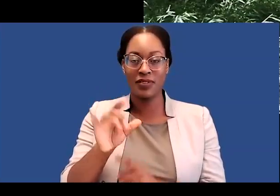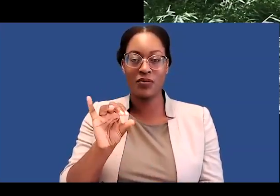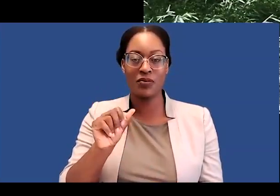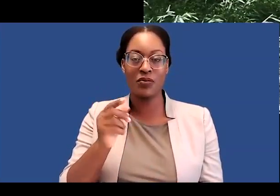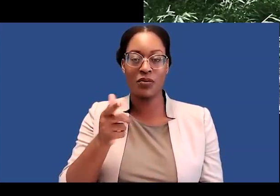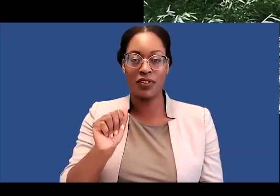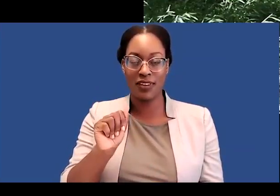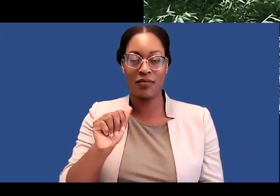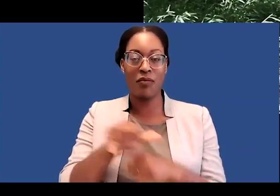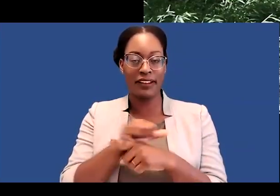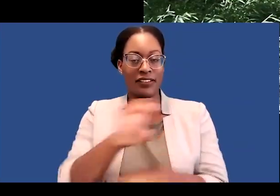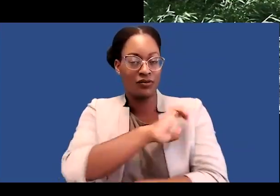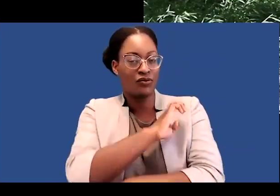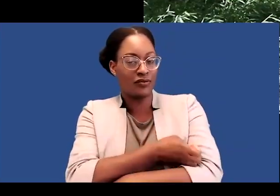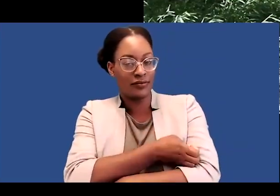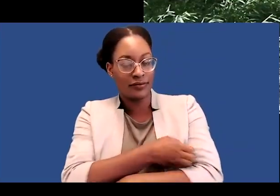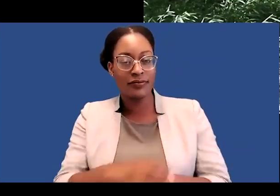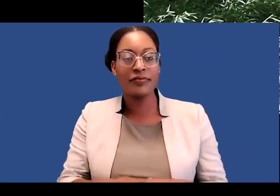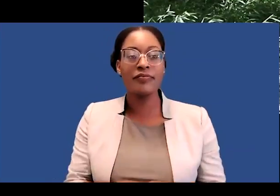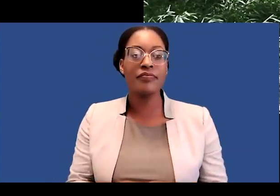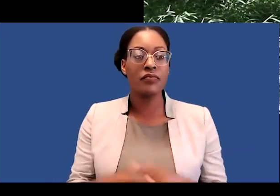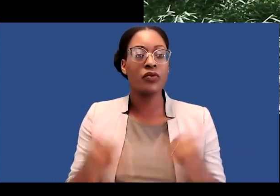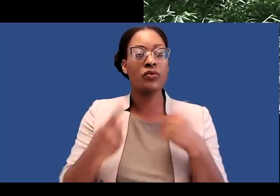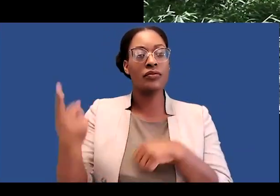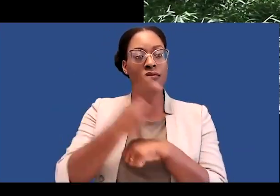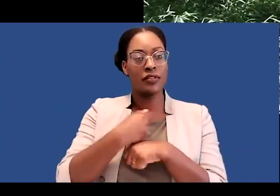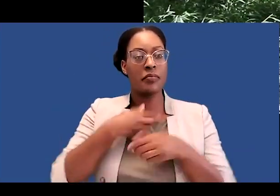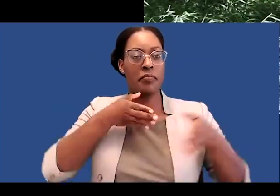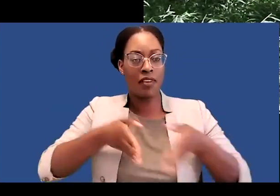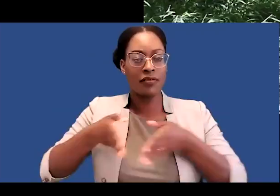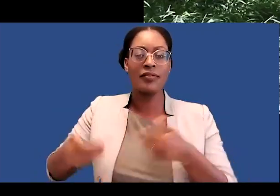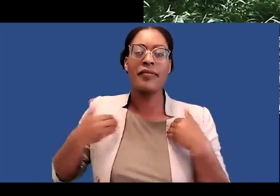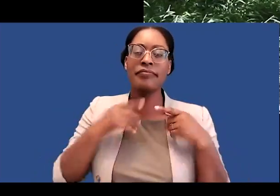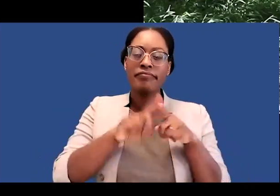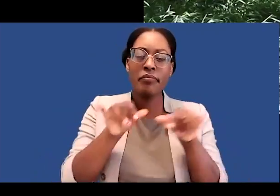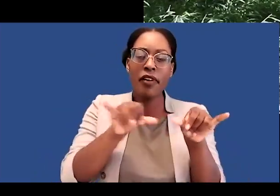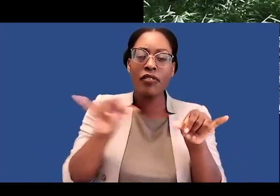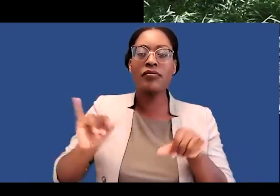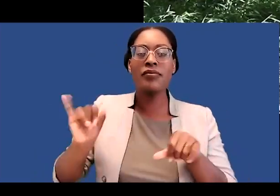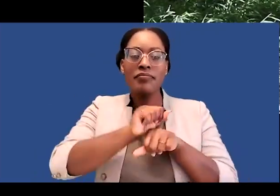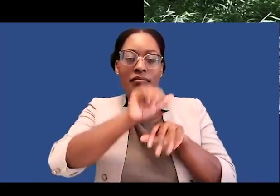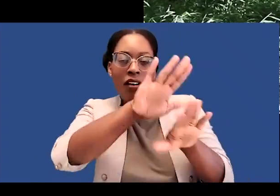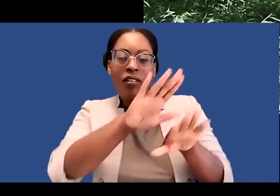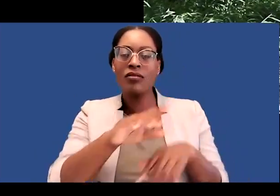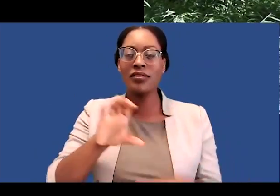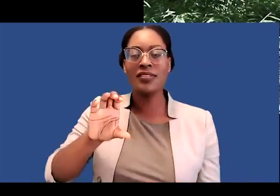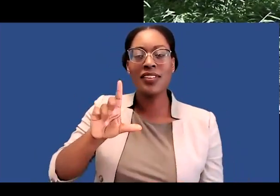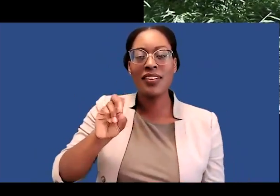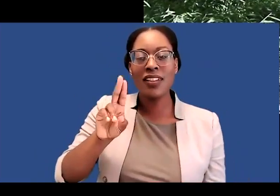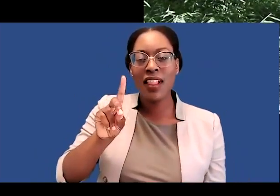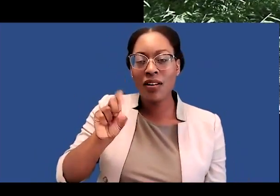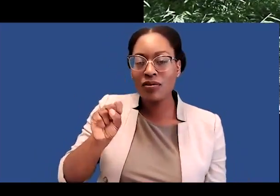wearing leggings printed all over with geometric patterns, mountaintops, clouds, sky, in pastel blues,